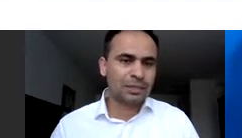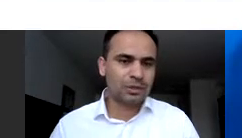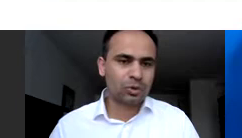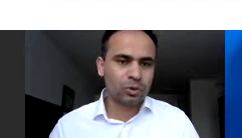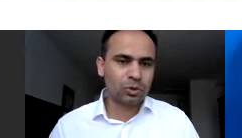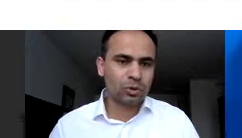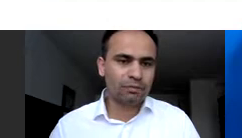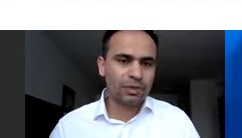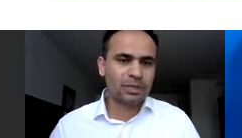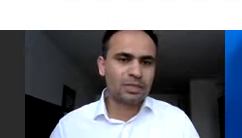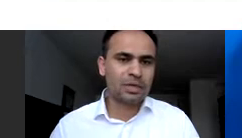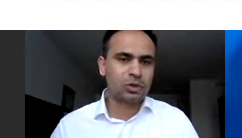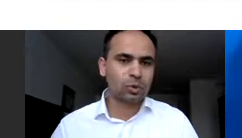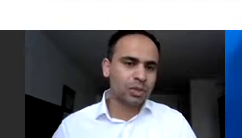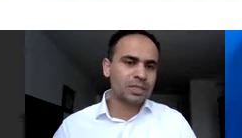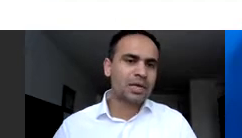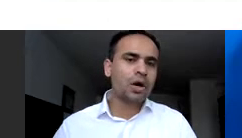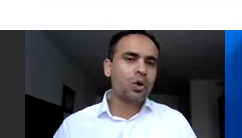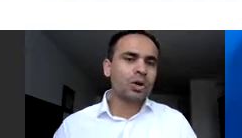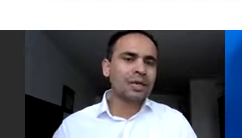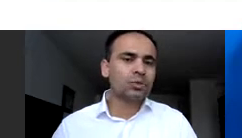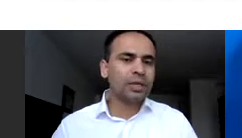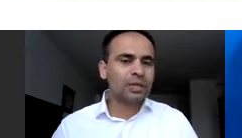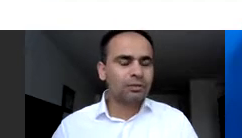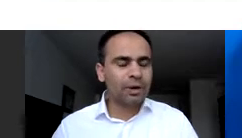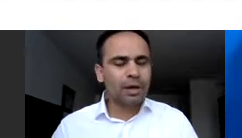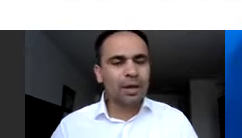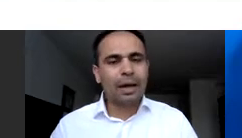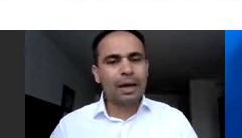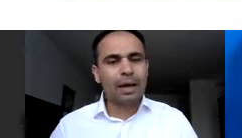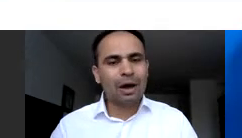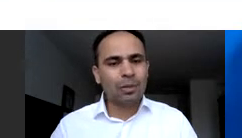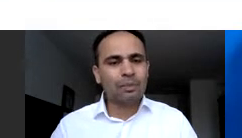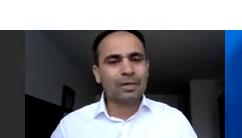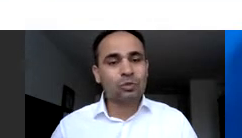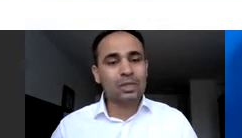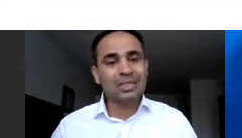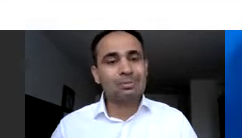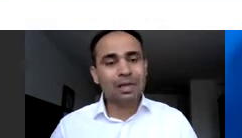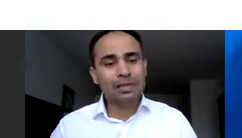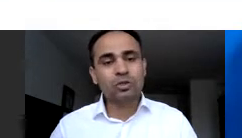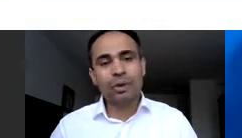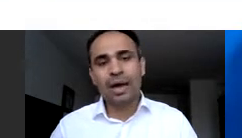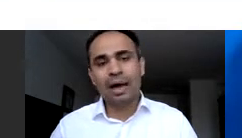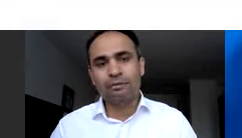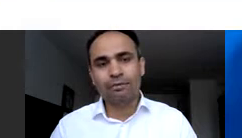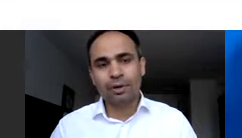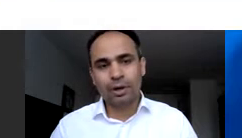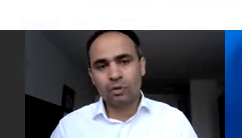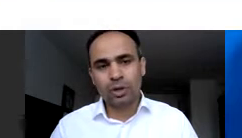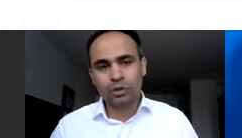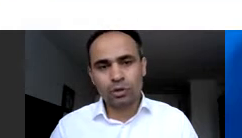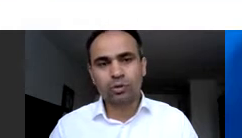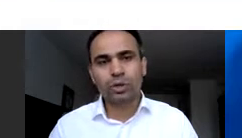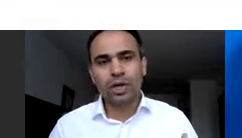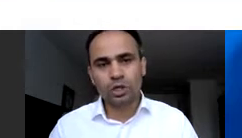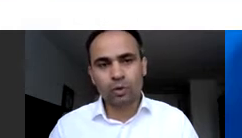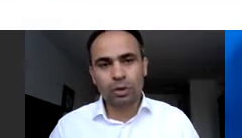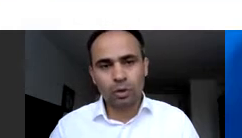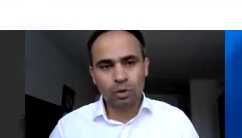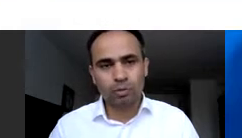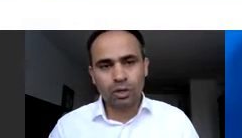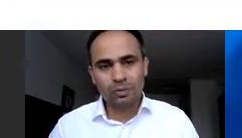necessary capacities or you don't have the necessary resources, or at least to identify how many persons with disabilities you may have. You can talk